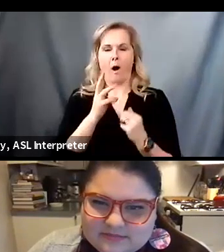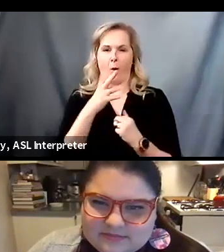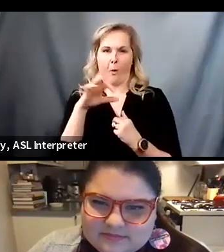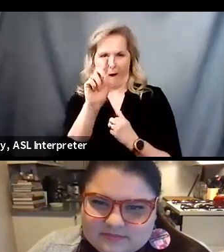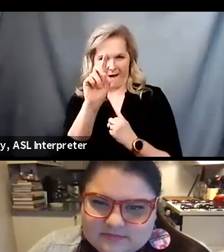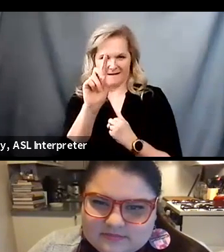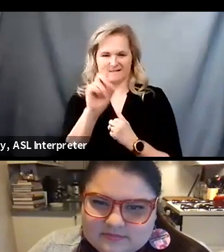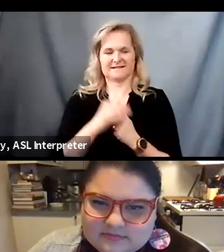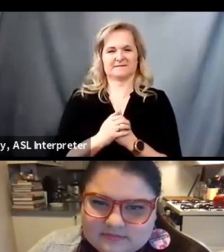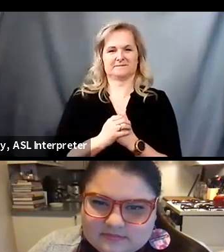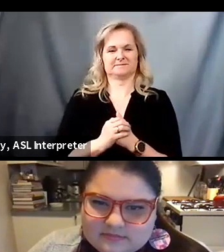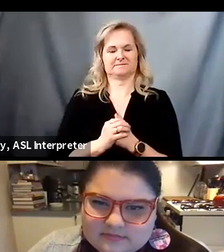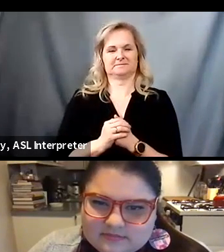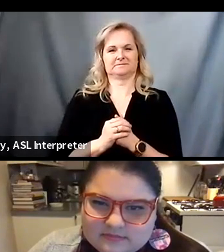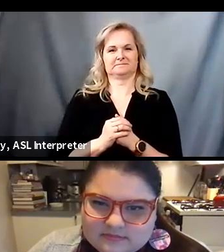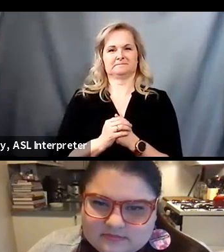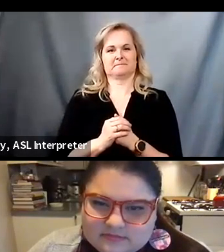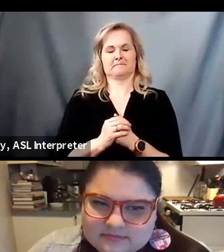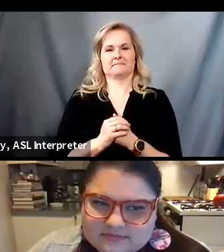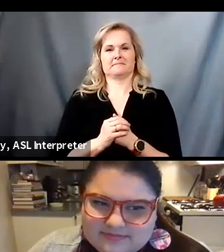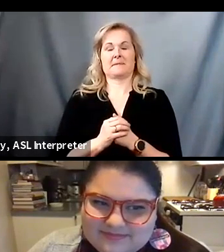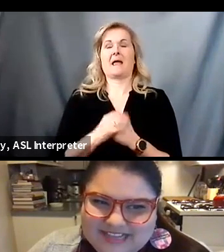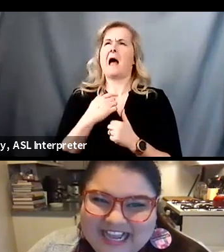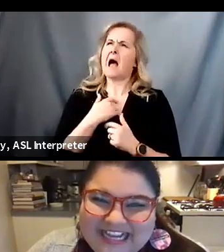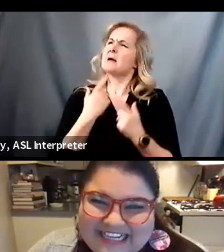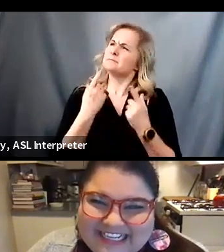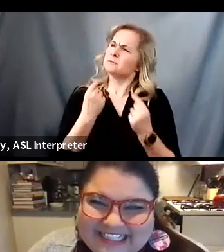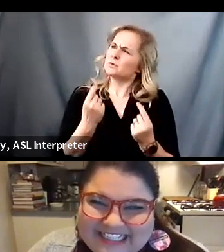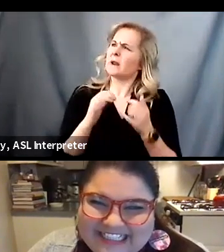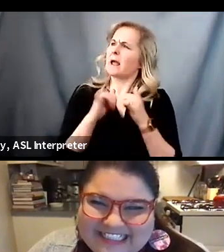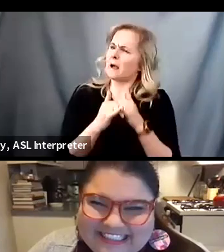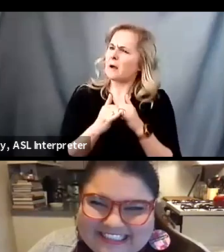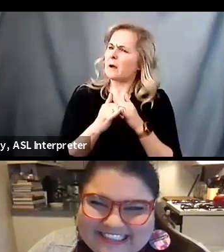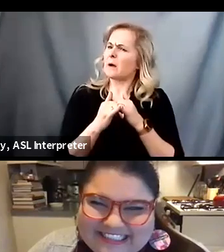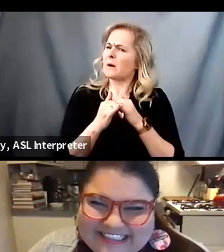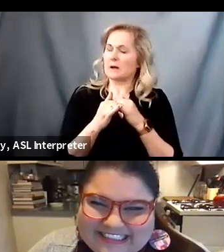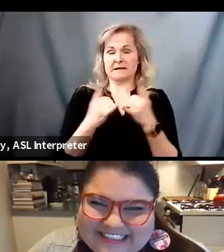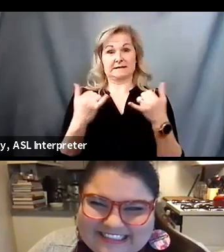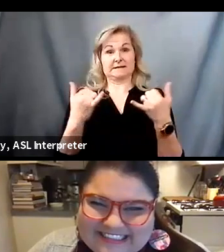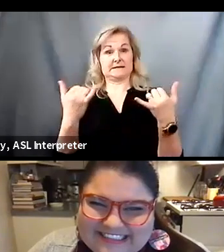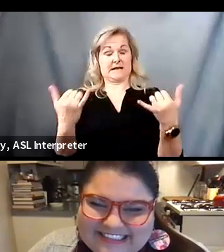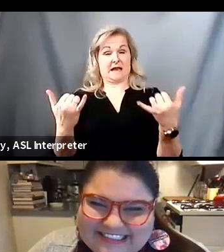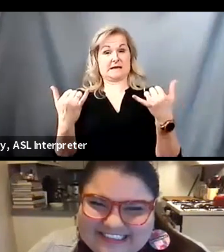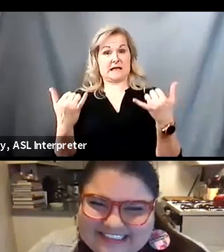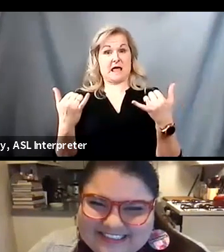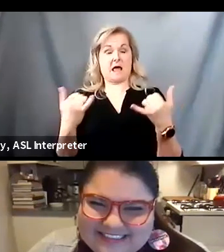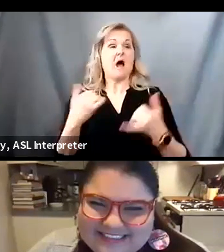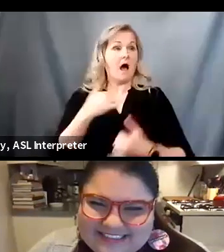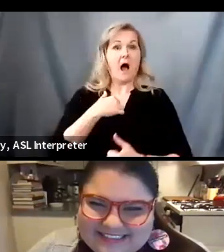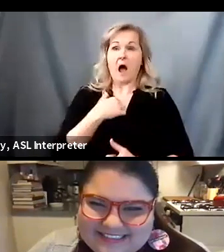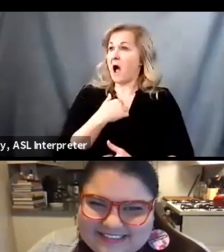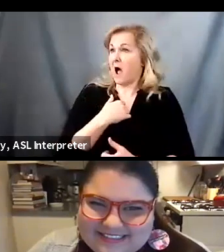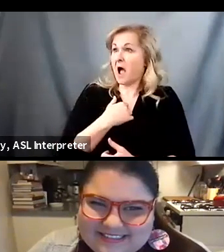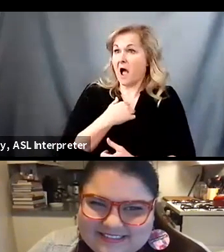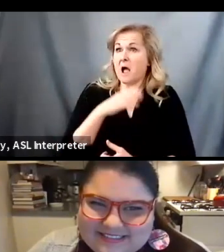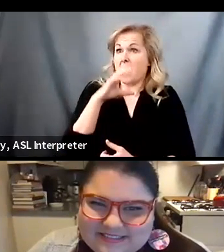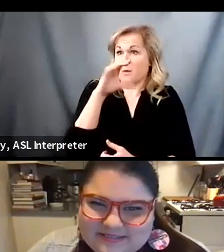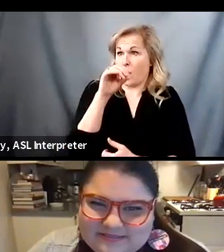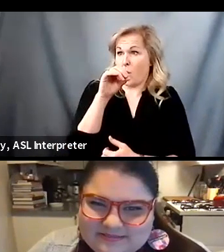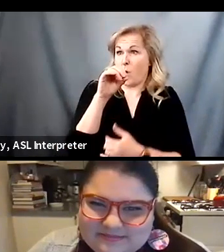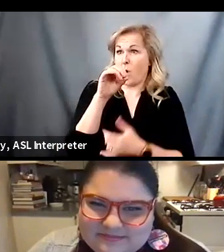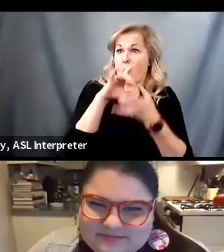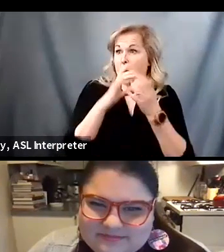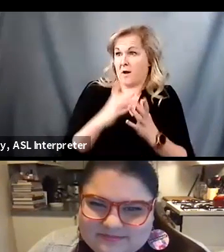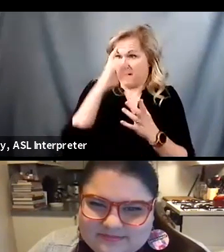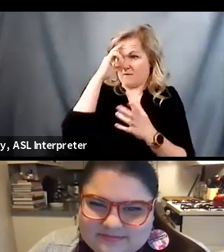How am I doing? Today I'm I'm one of the co-coordinators for